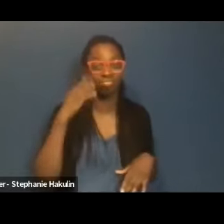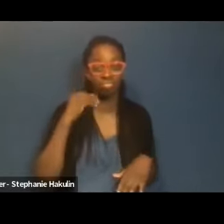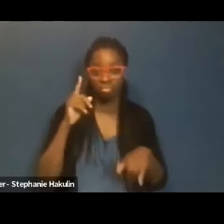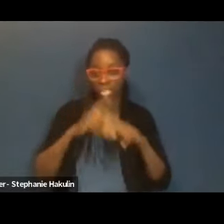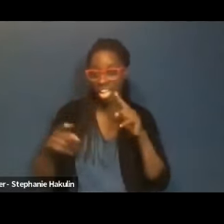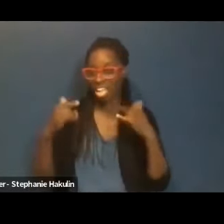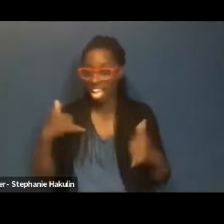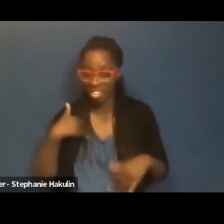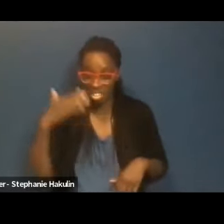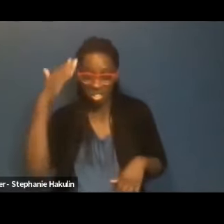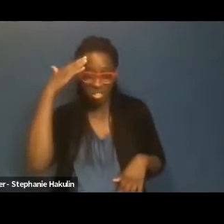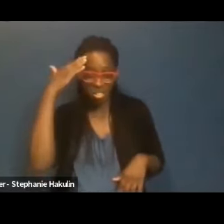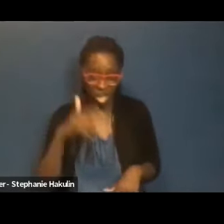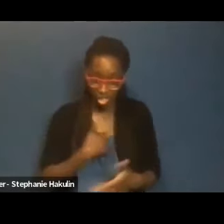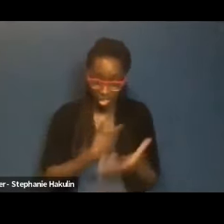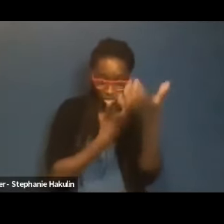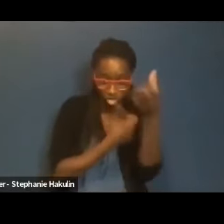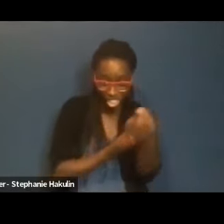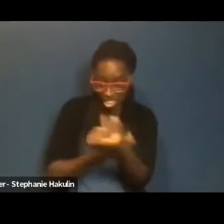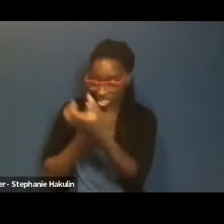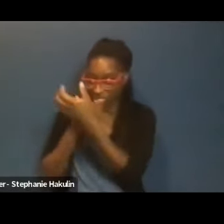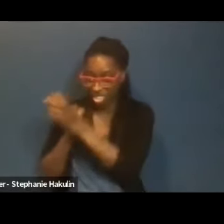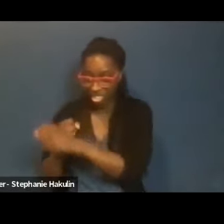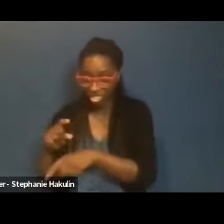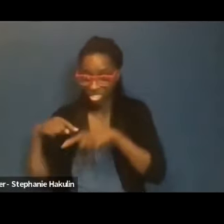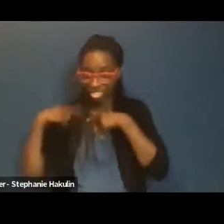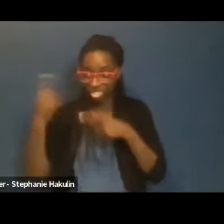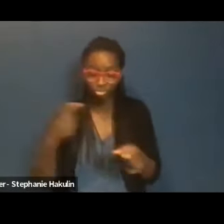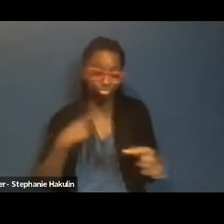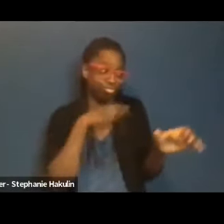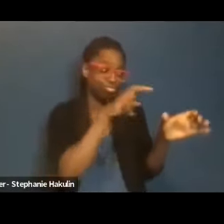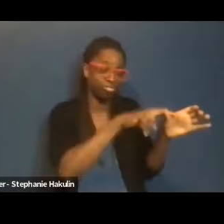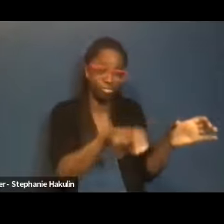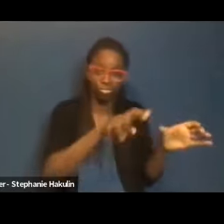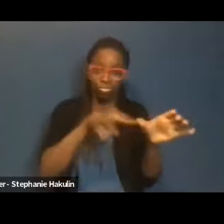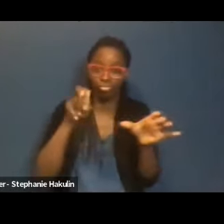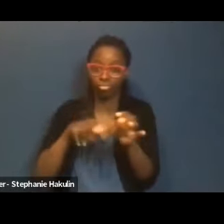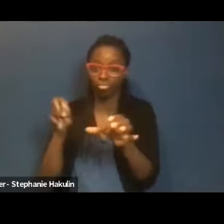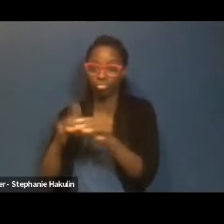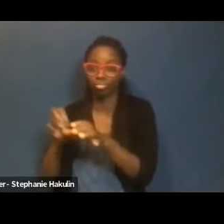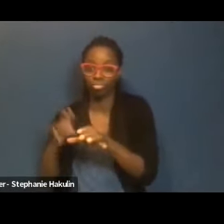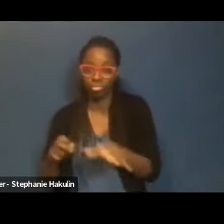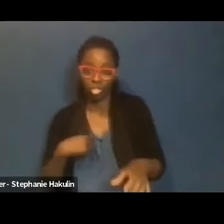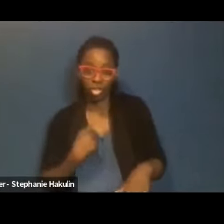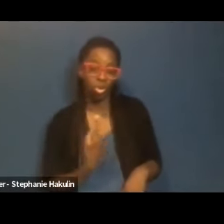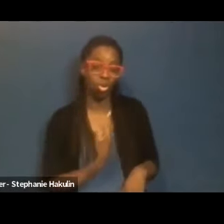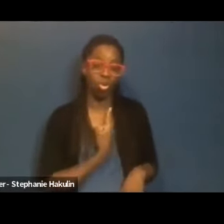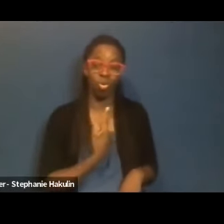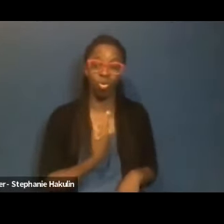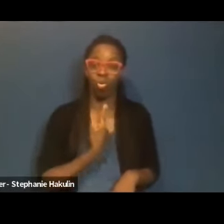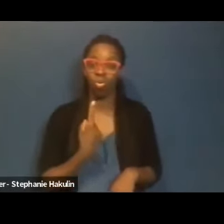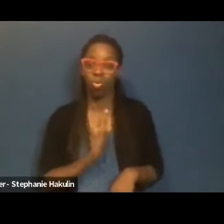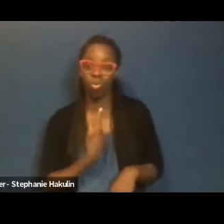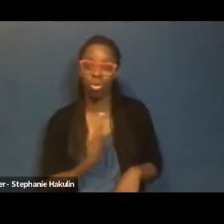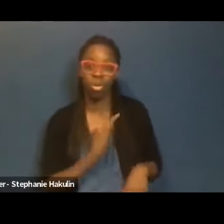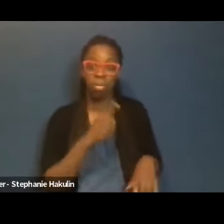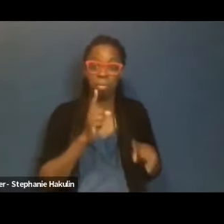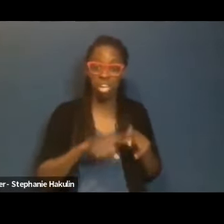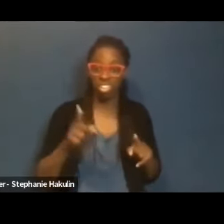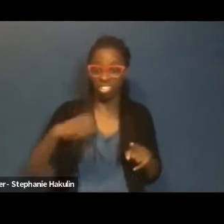dropping out and I've been hanging out with my high friends, and we threw stone to pay